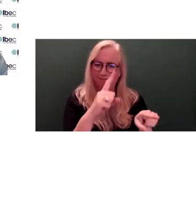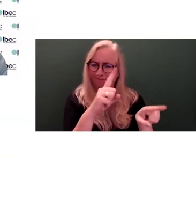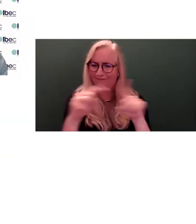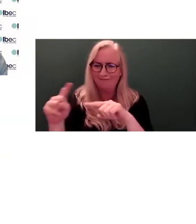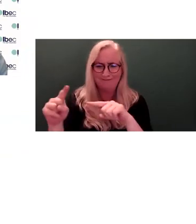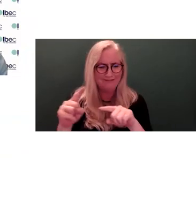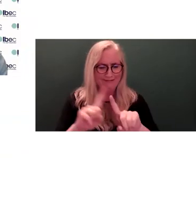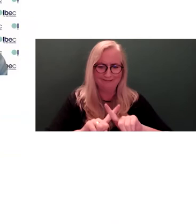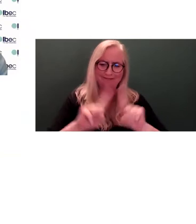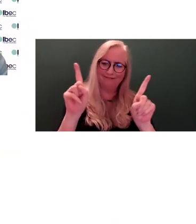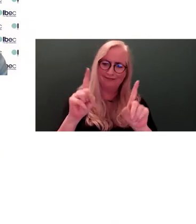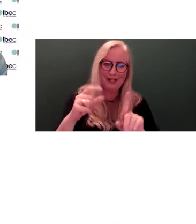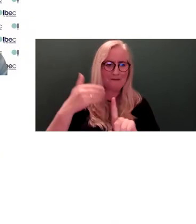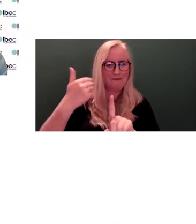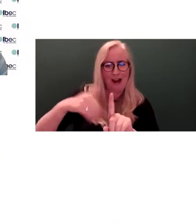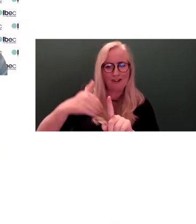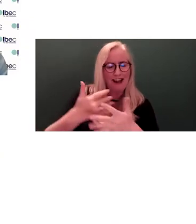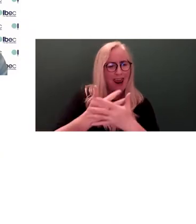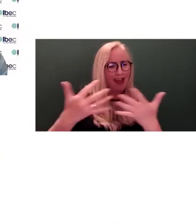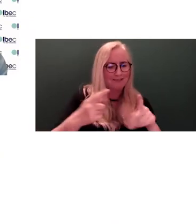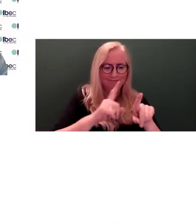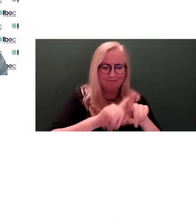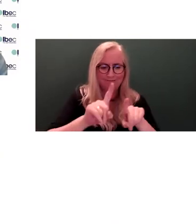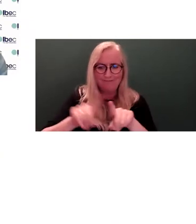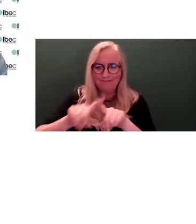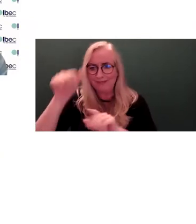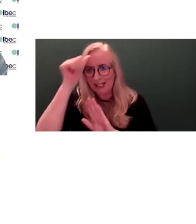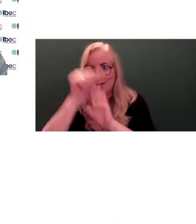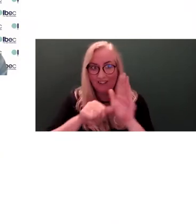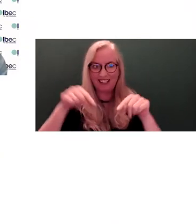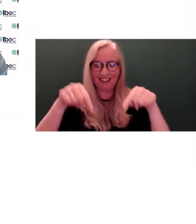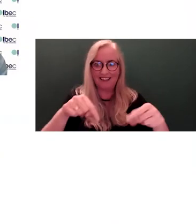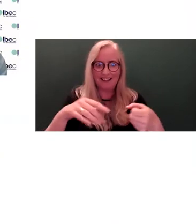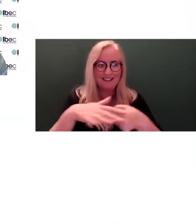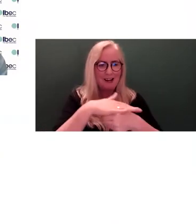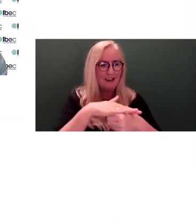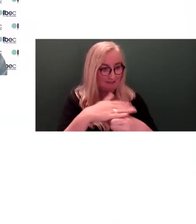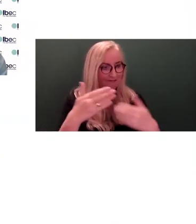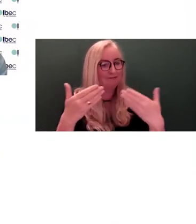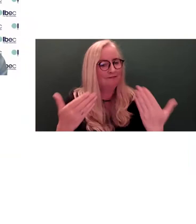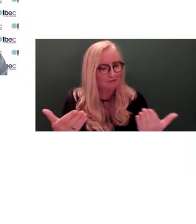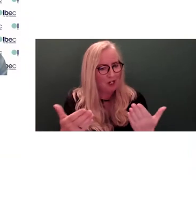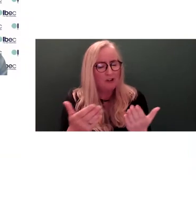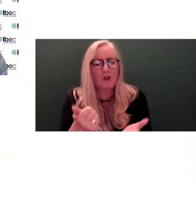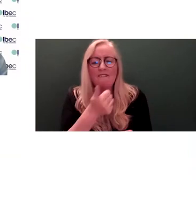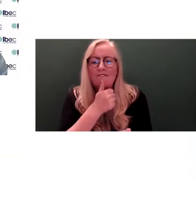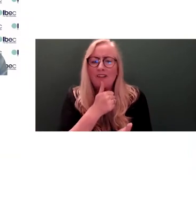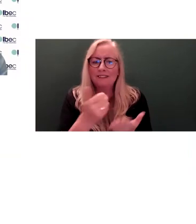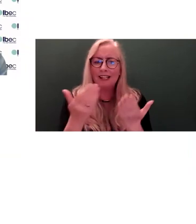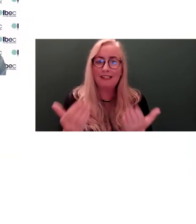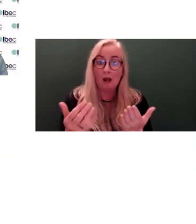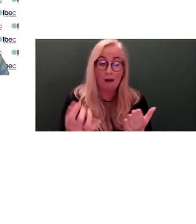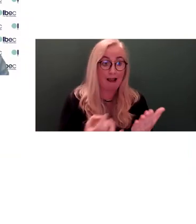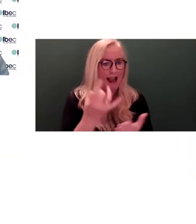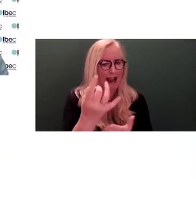diverse background with lots of different experience in this field. What I'd like to do first maybe is just ask each